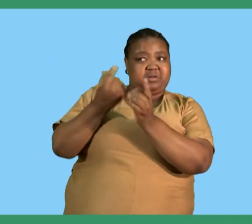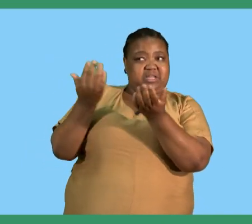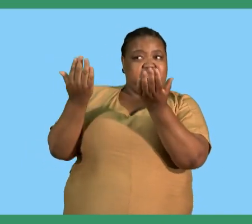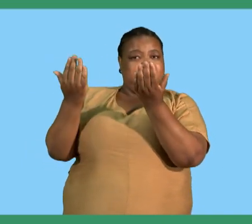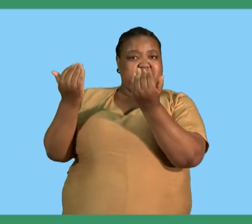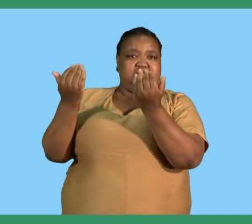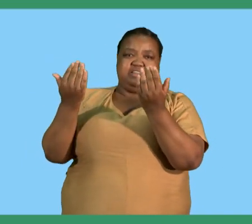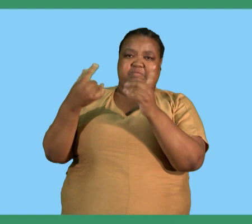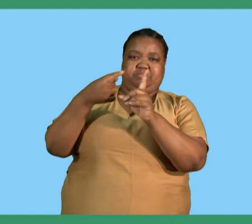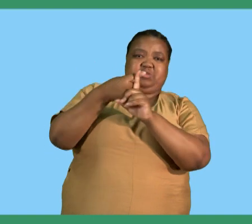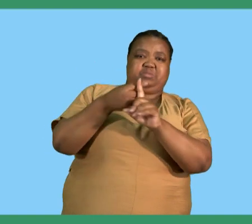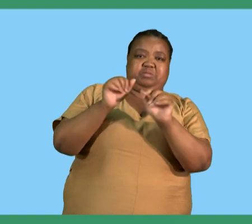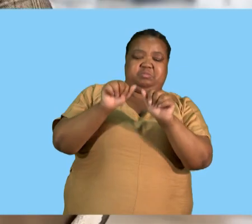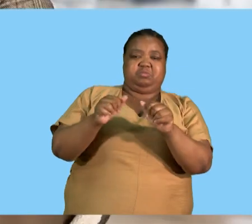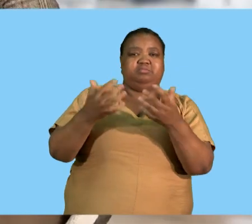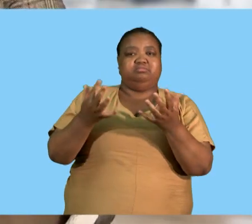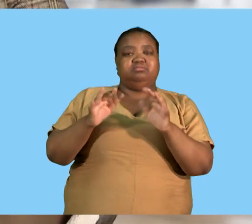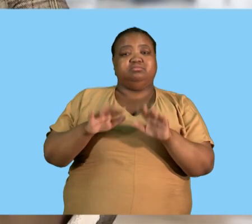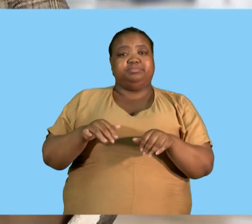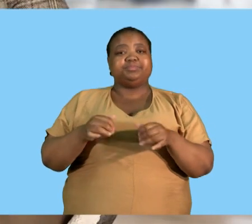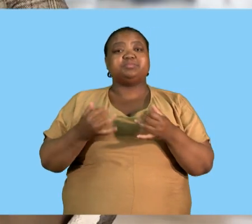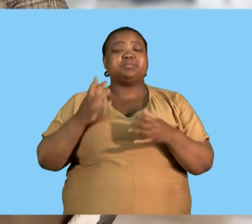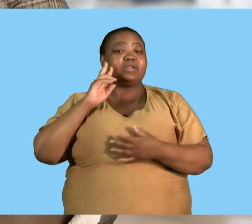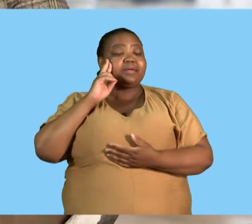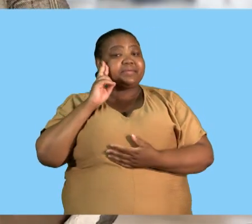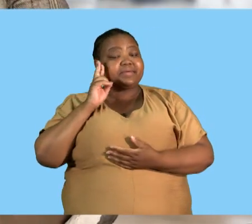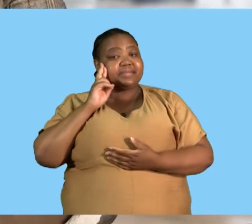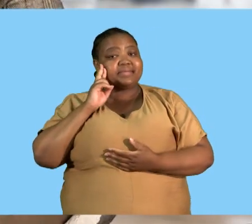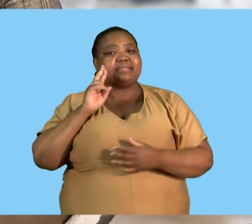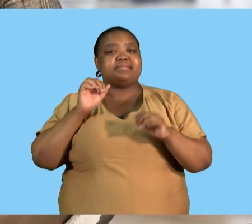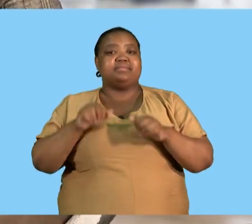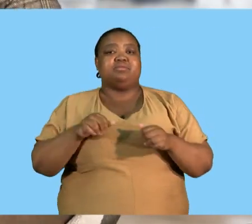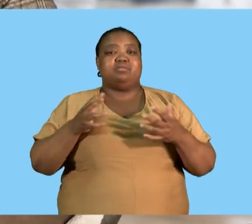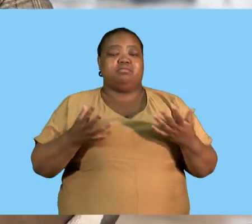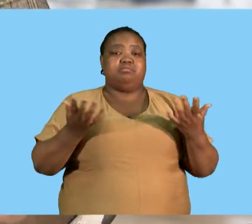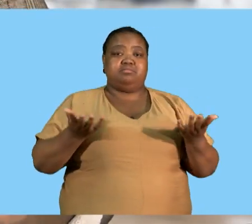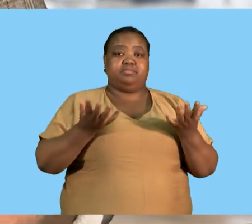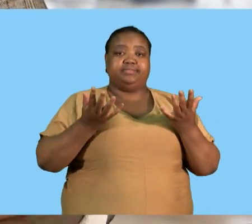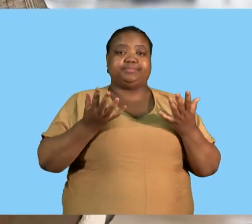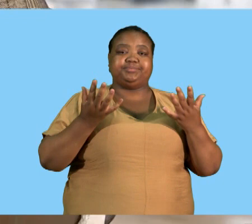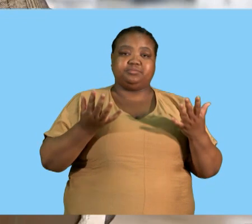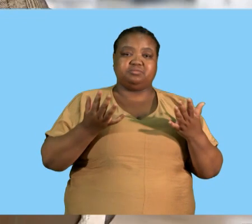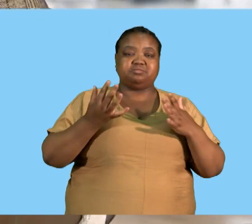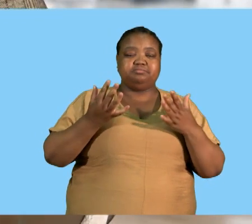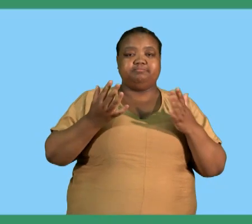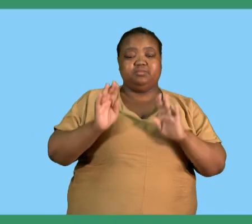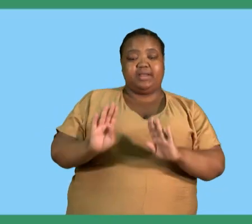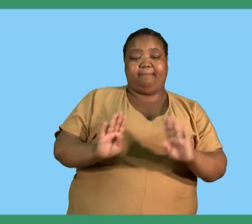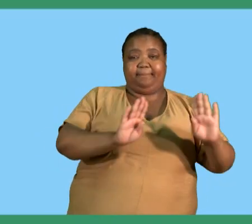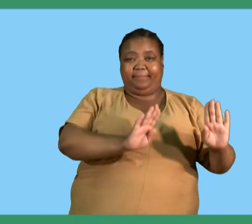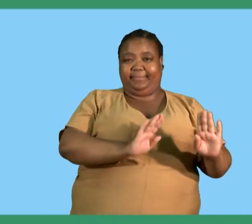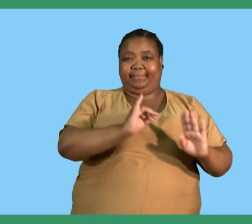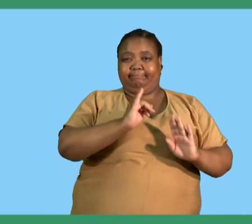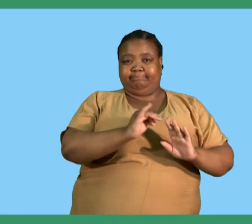along. So let's see if you remember or you understood what I just said. What is the difference between unethical and